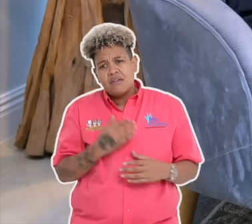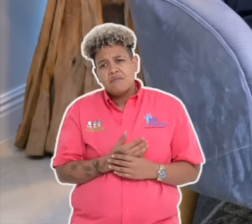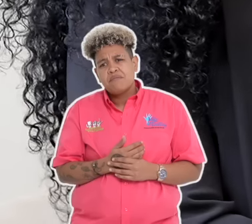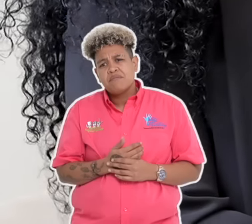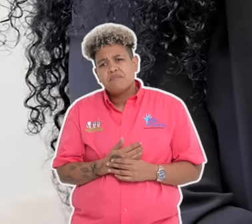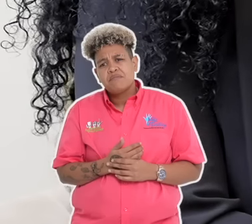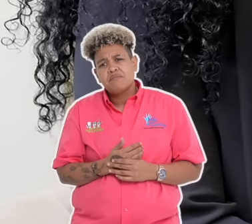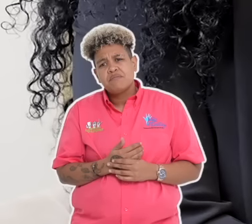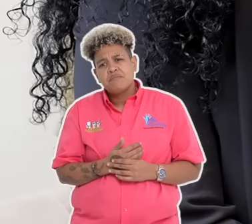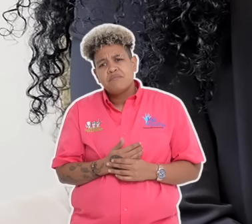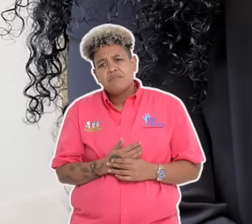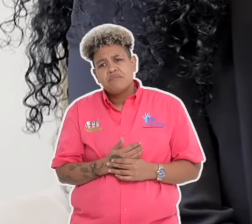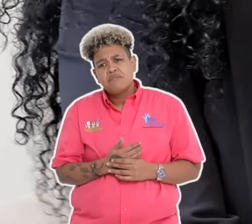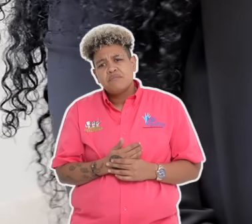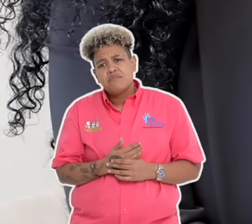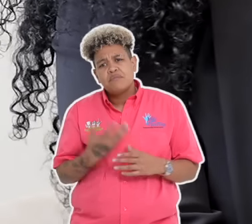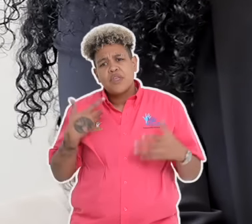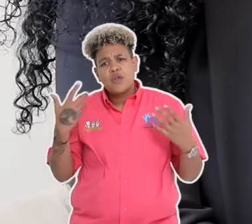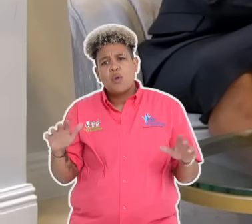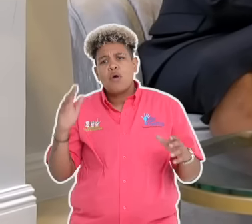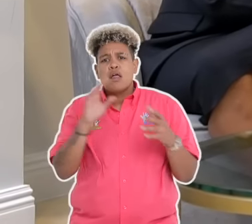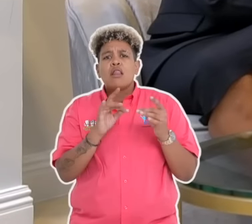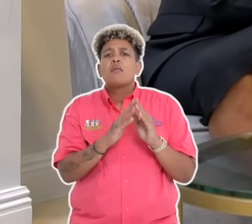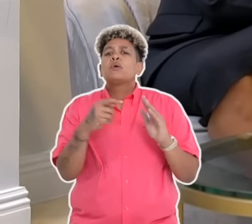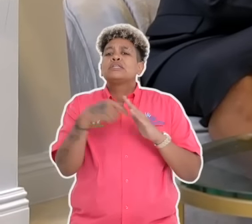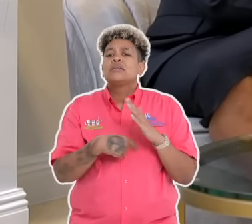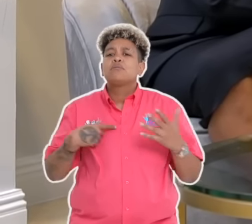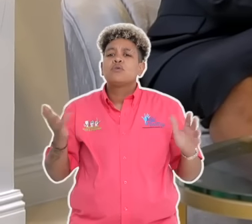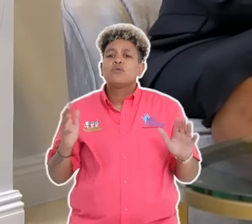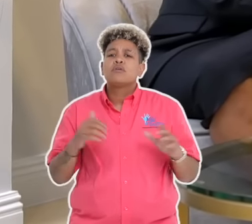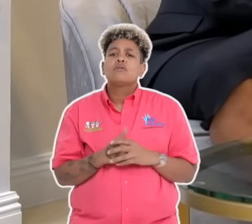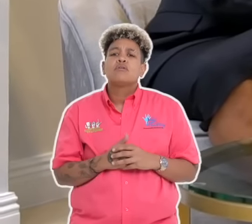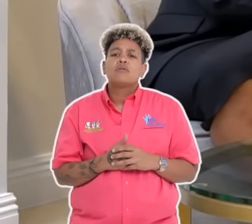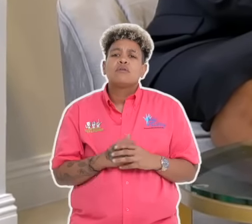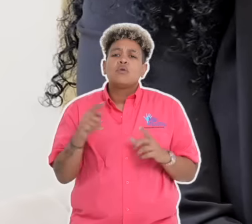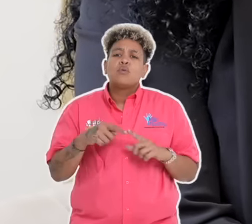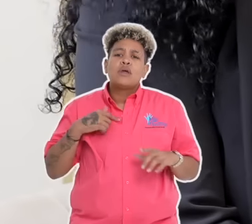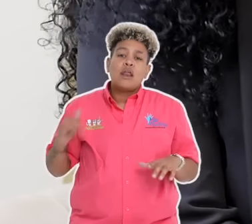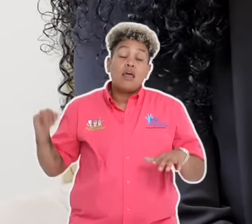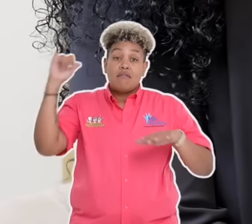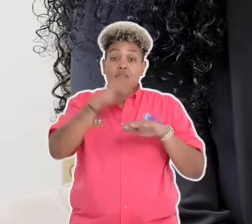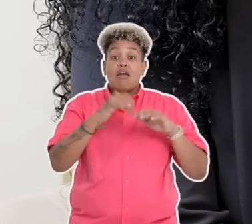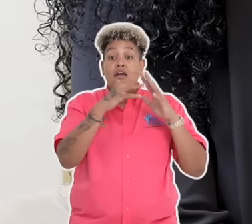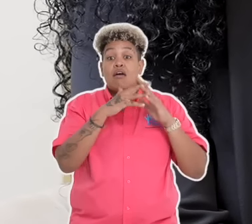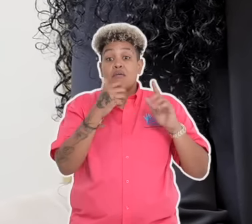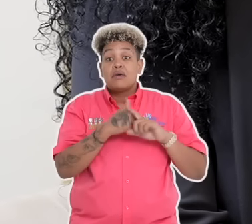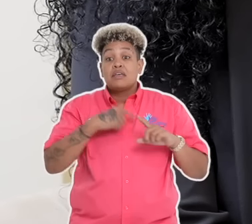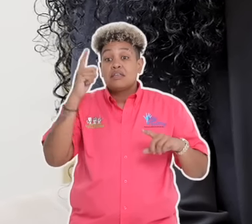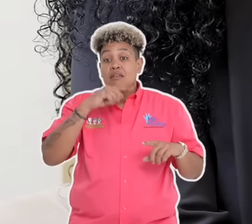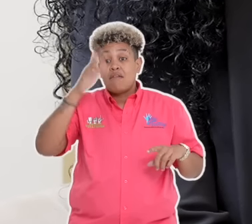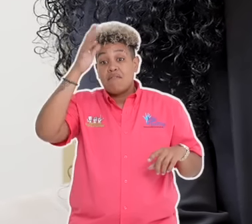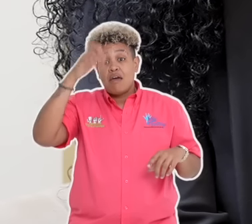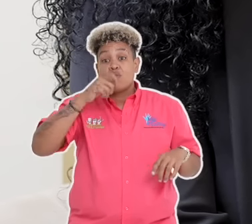experienced. So since I don't want to give away the book too much. Not too much. So when I came to the United States, I had